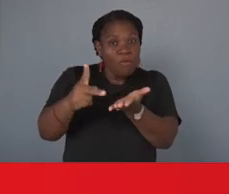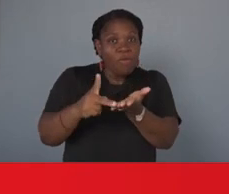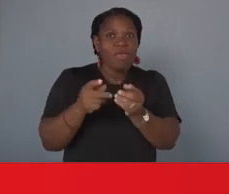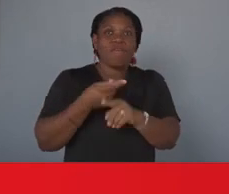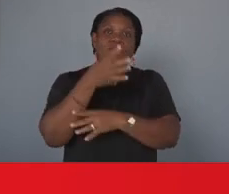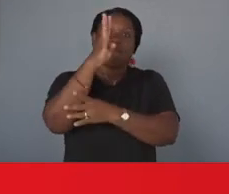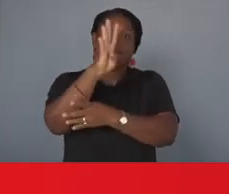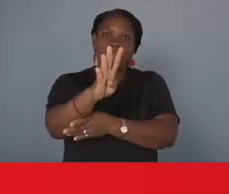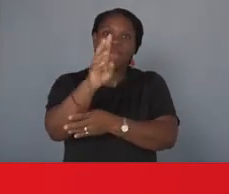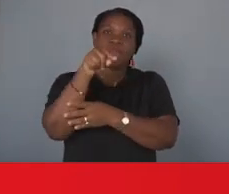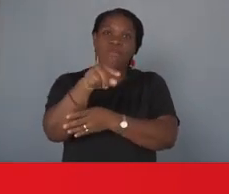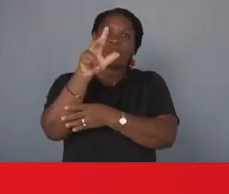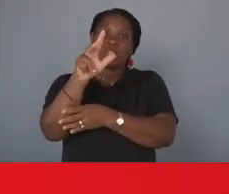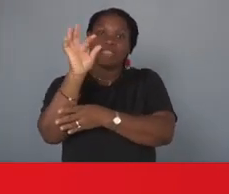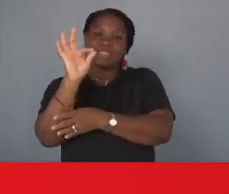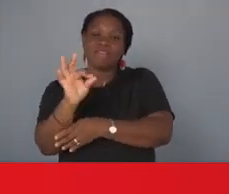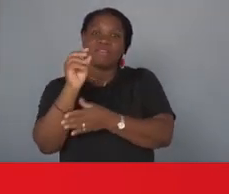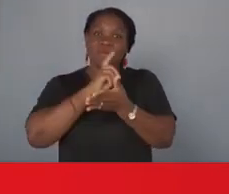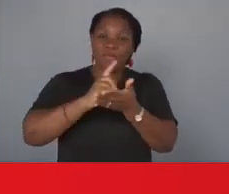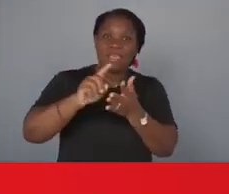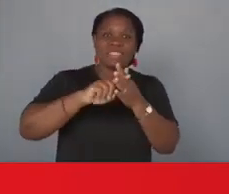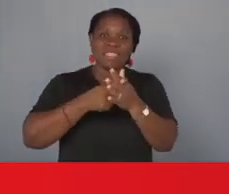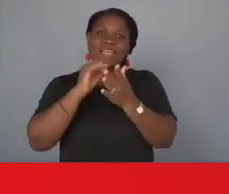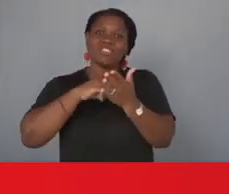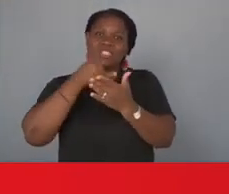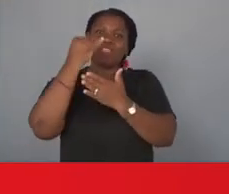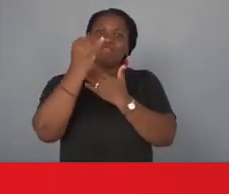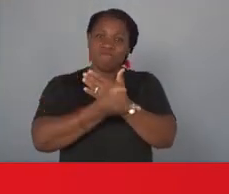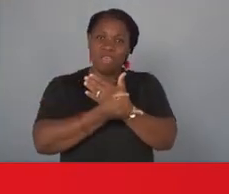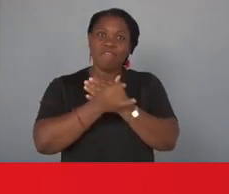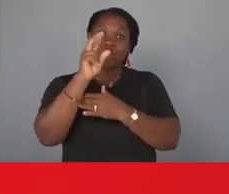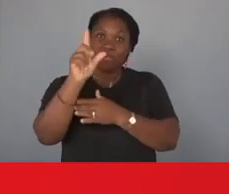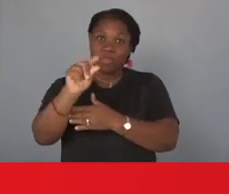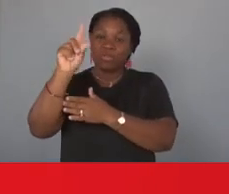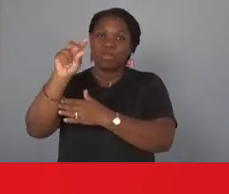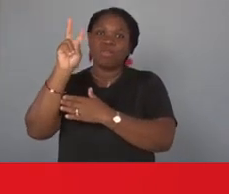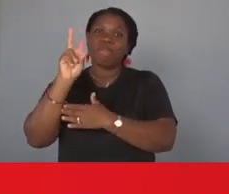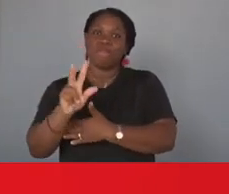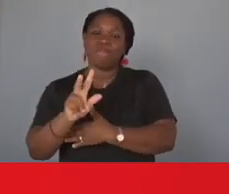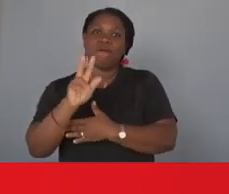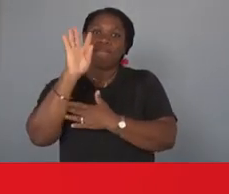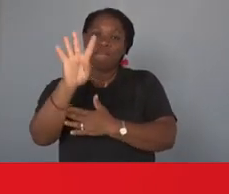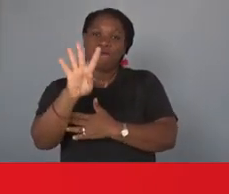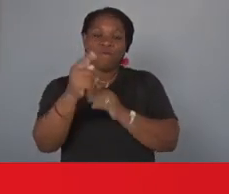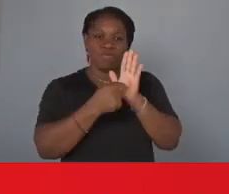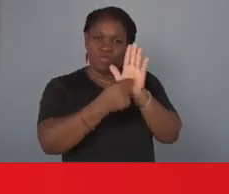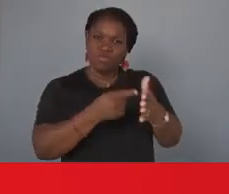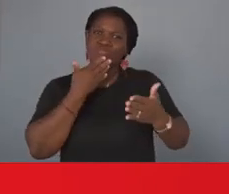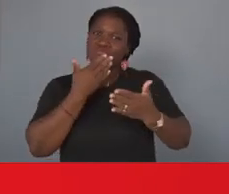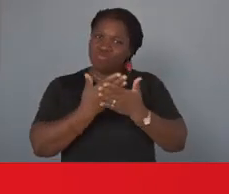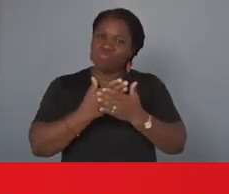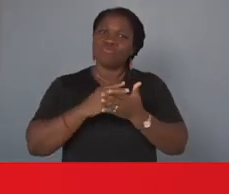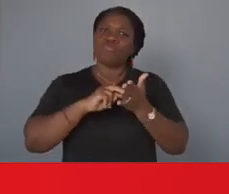$430 per week, effective January 1, 2024 reflects our dedication to equitable